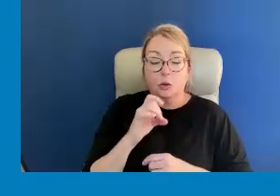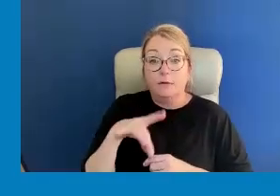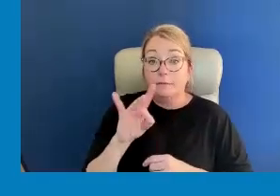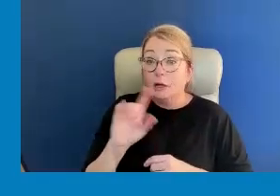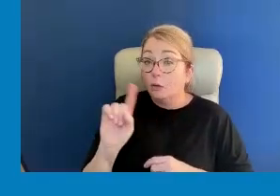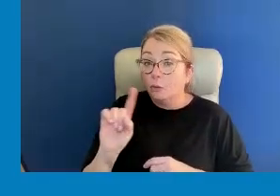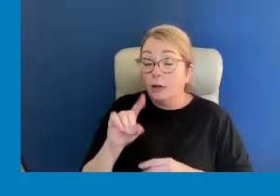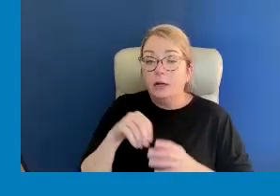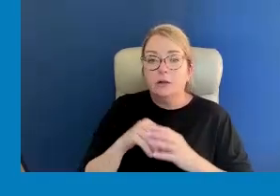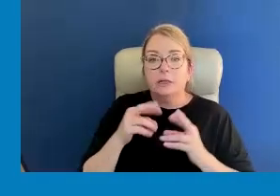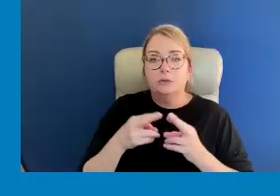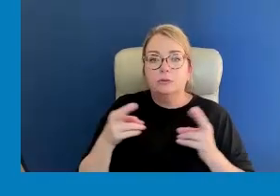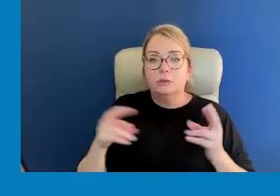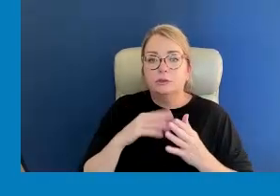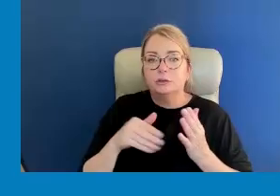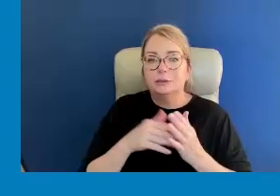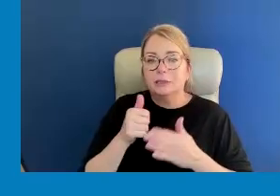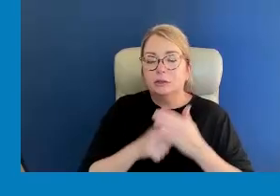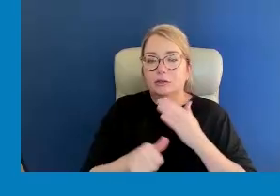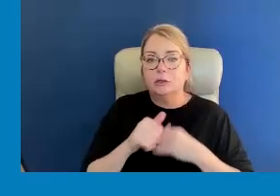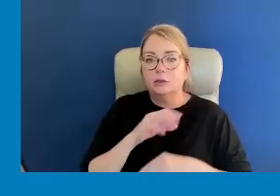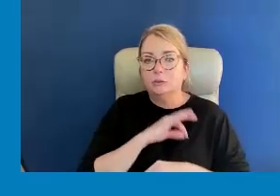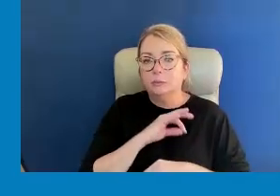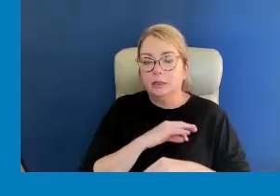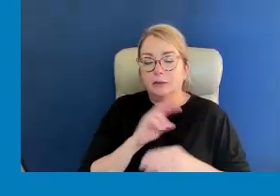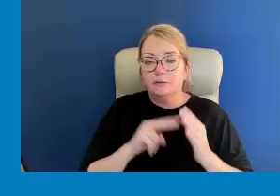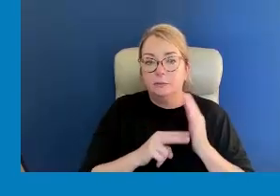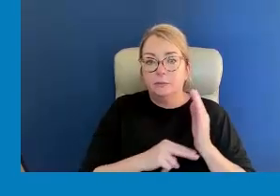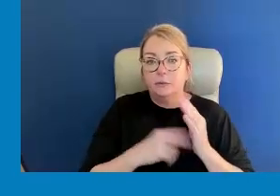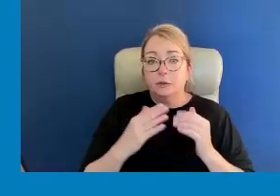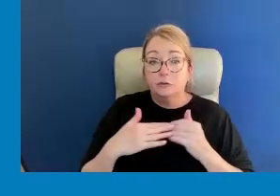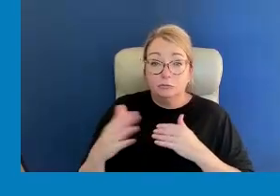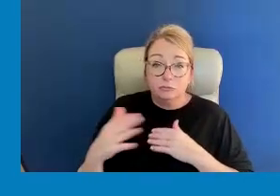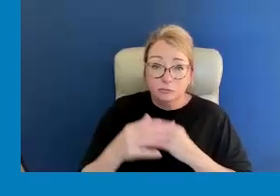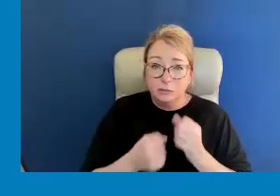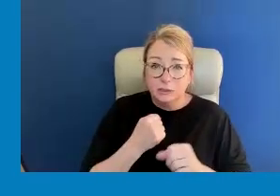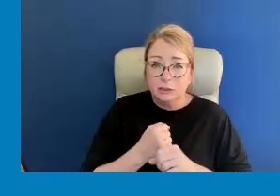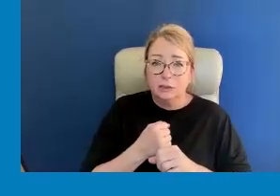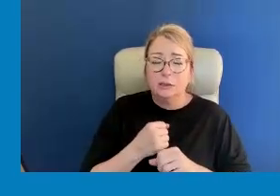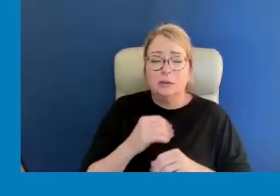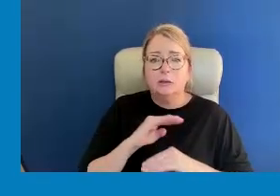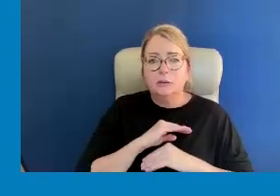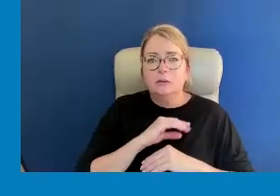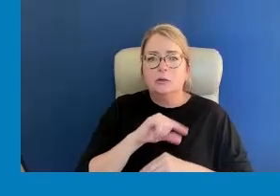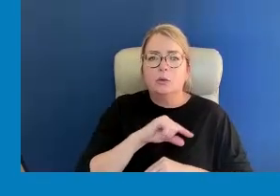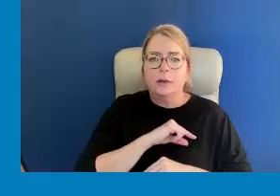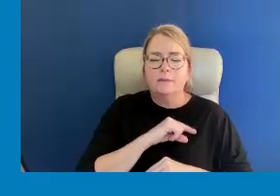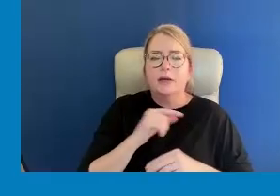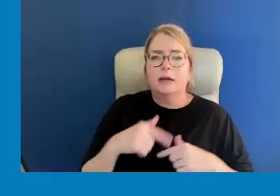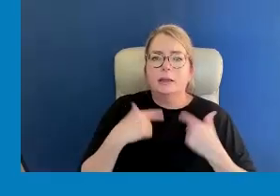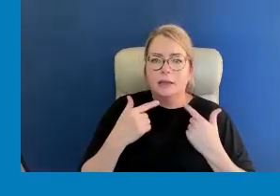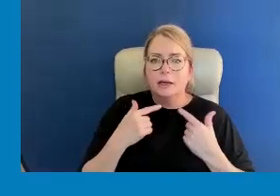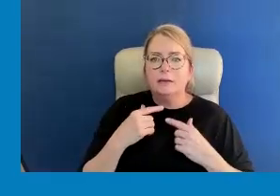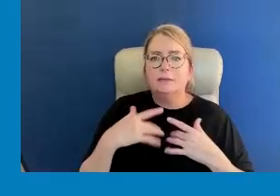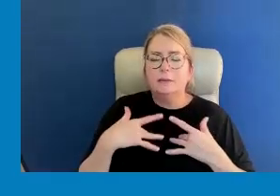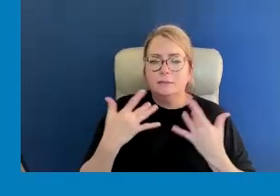in your resource center under Benefit Bridge. So also throughout the year, you can make qualifying life events. So if you have a change in circumstance, definitely